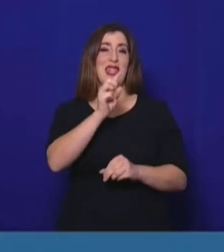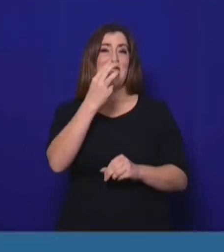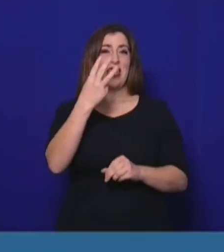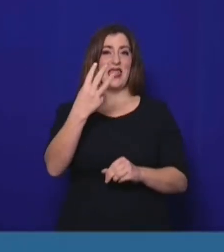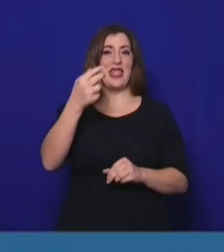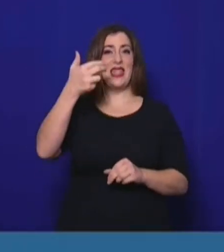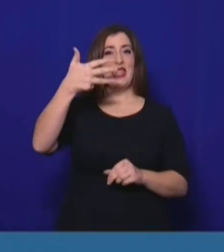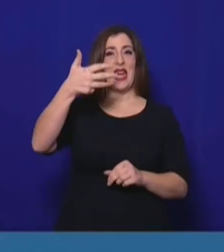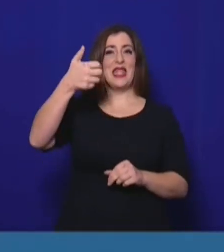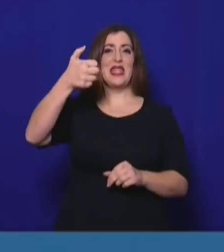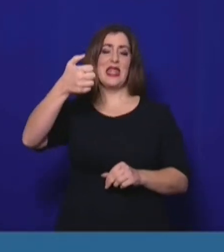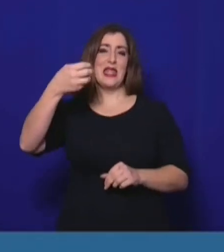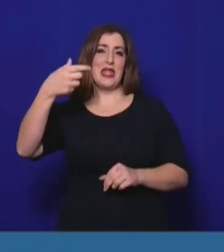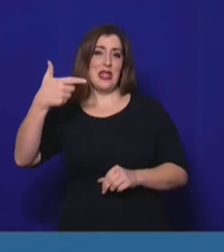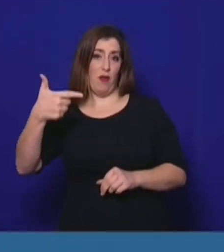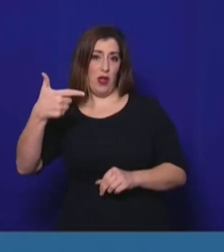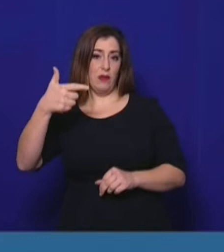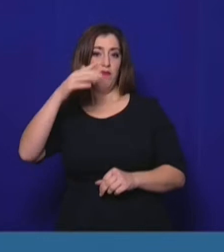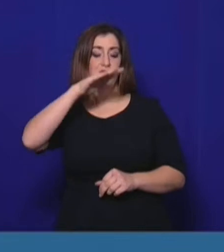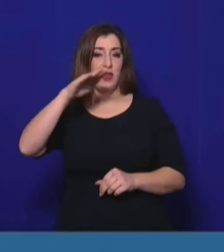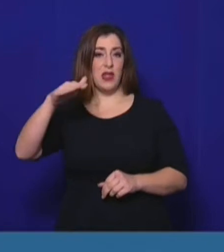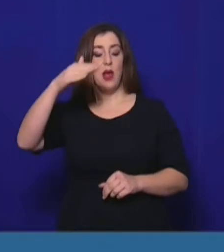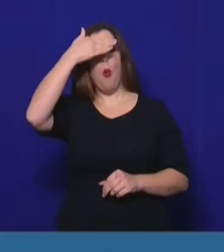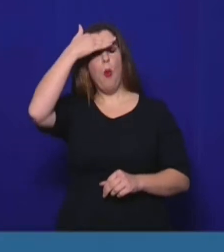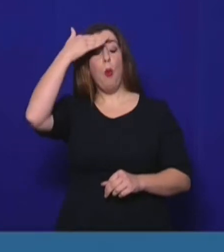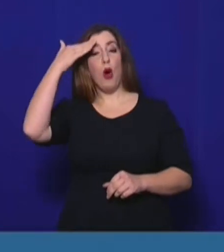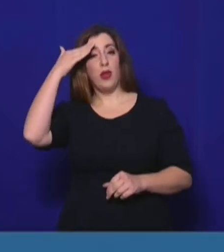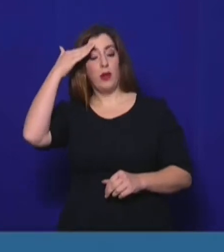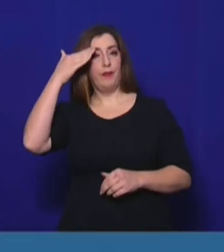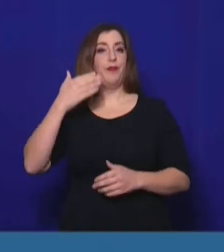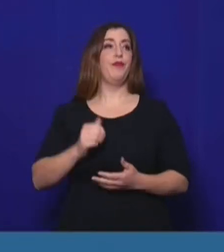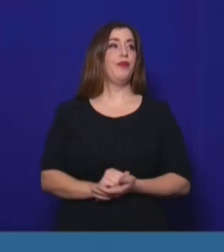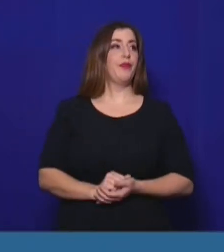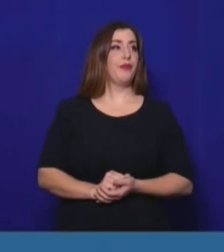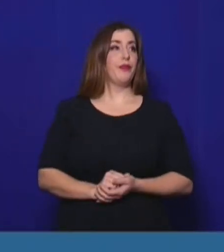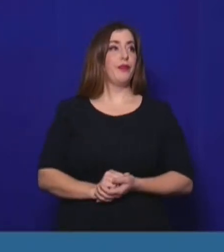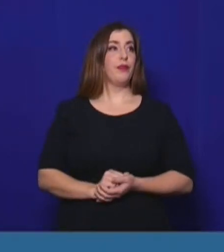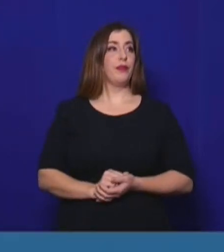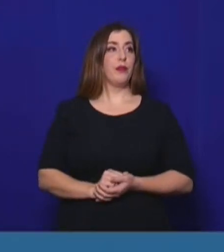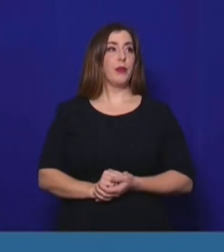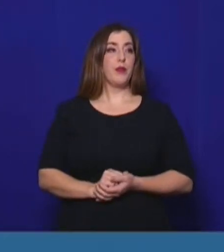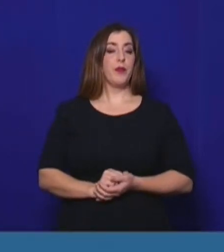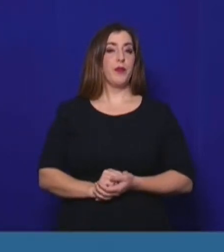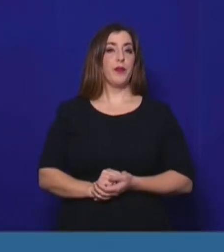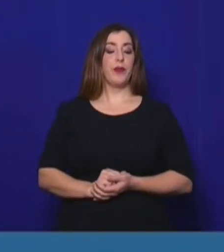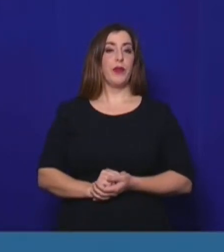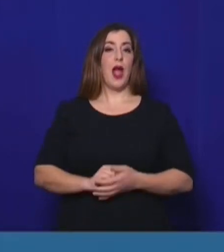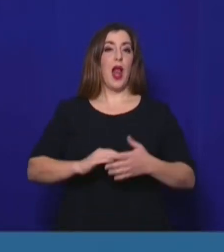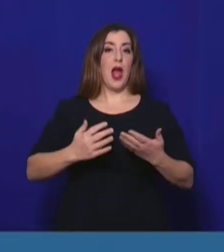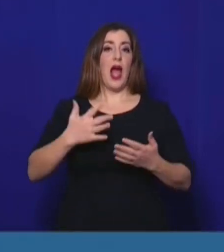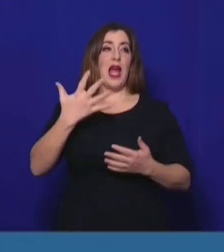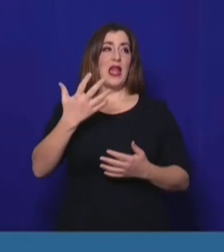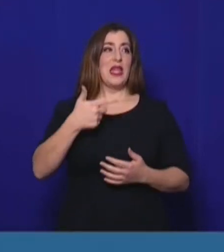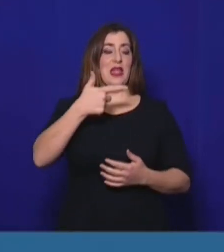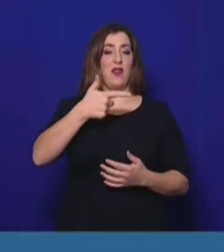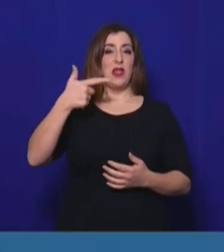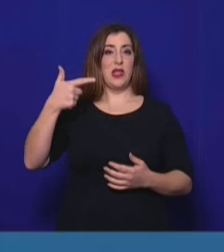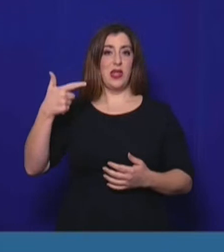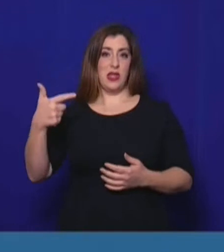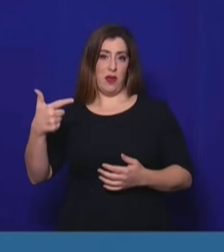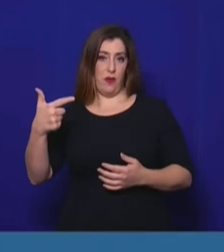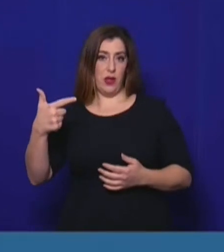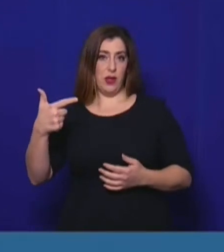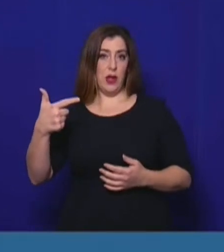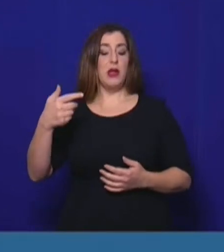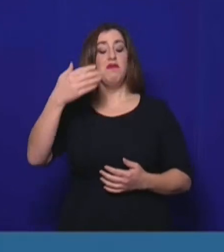13,967. Kenna wkoll numru ta' persuni li fiequ mill-COVID li kien ta' 77 u allura total recoveries li